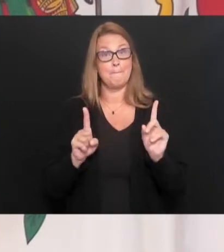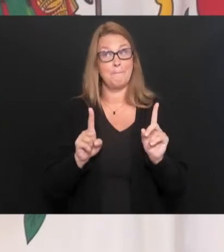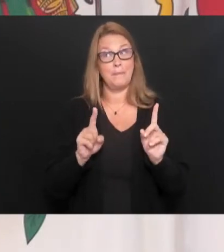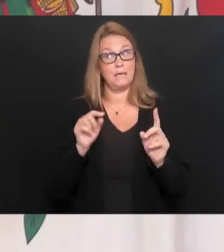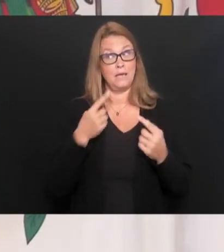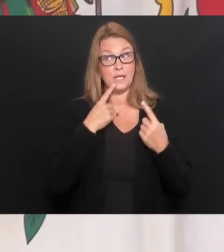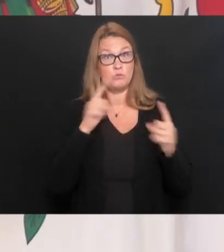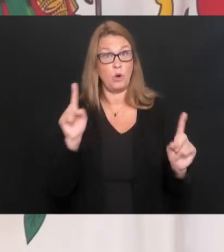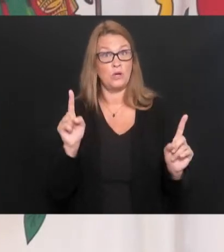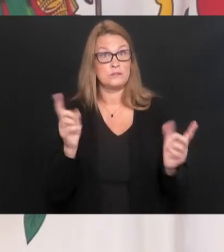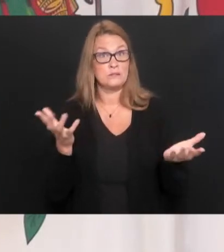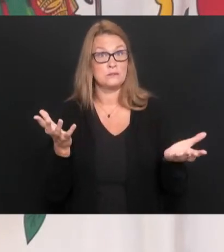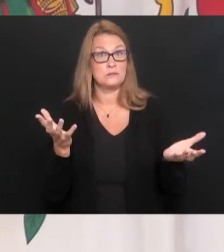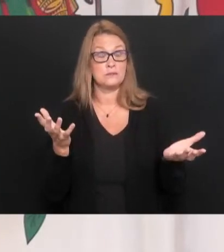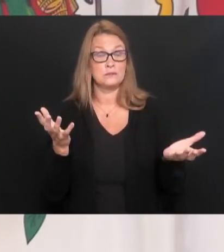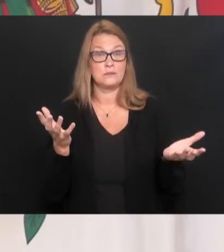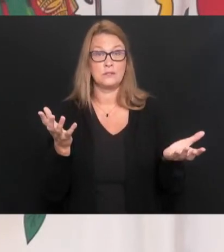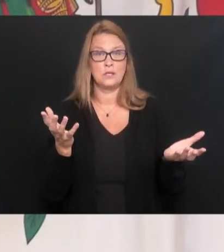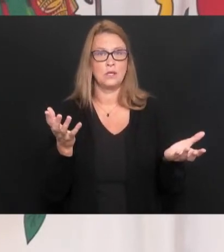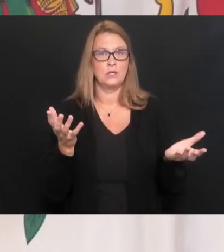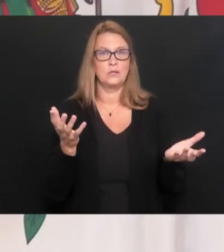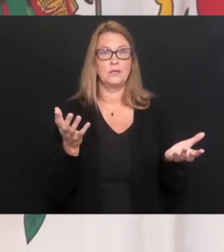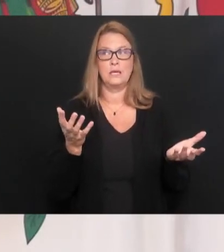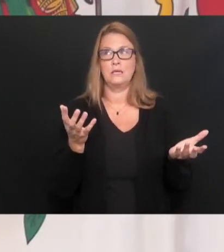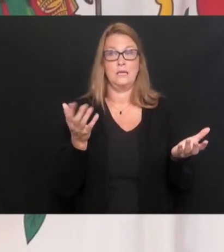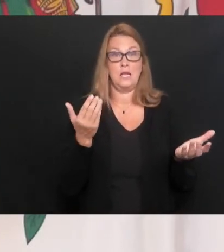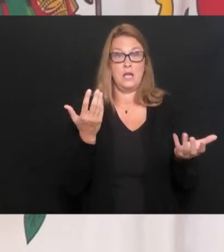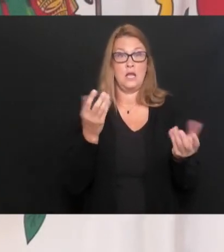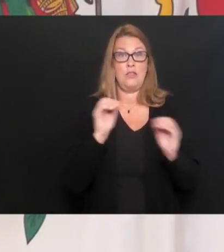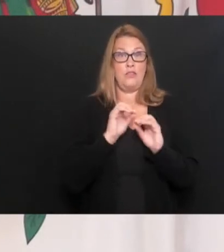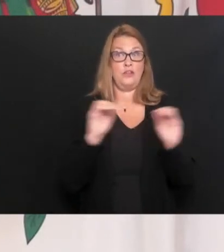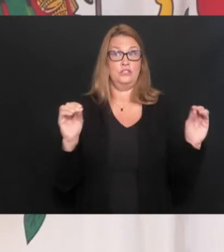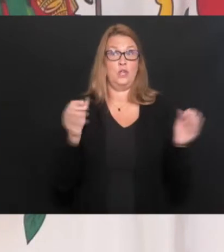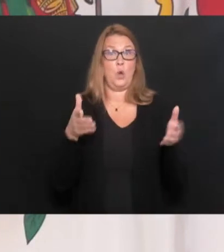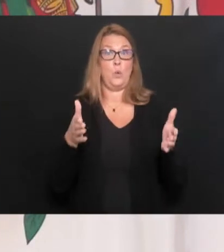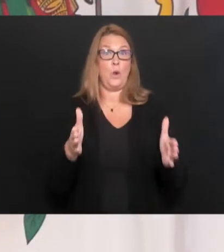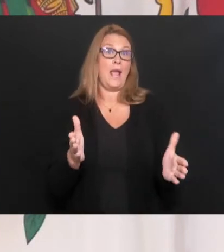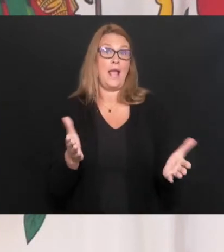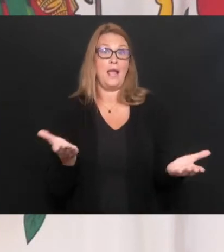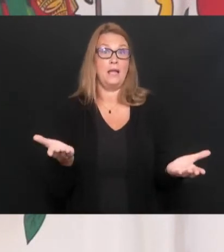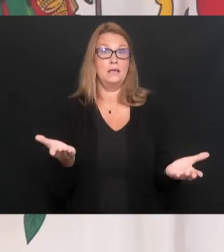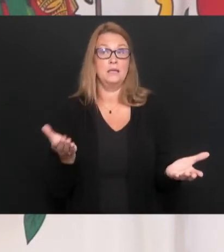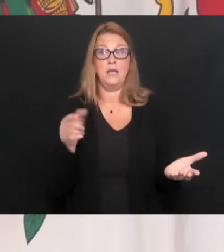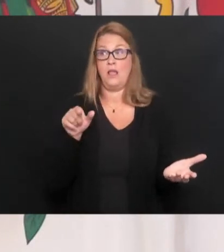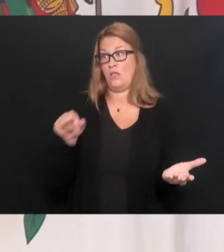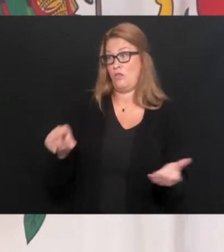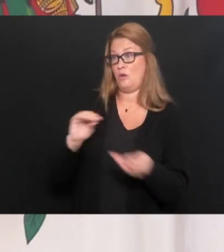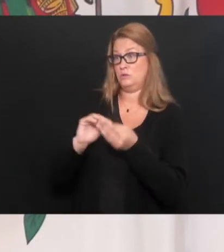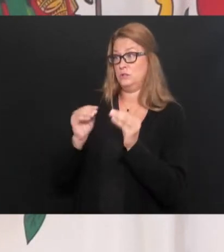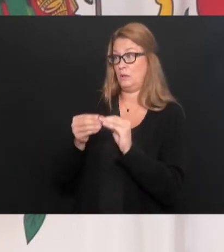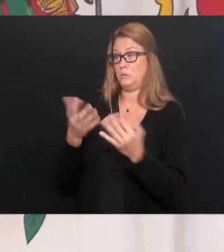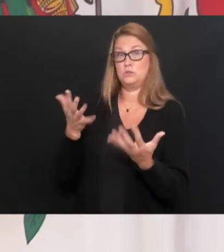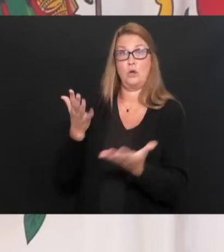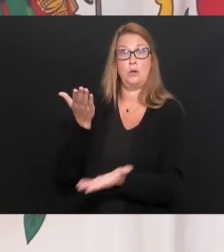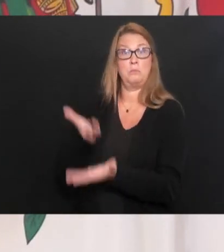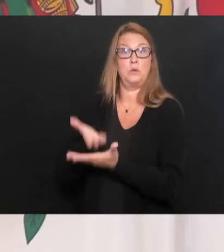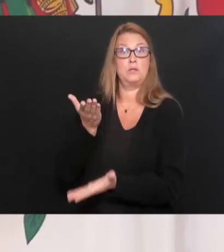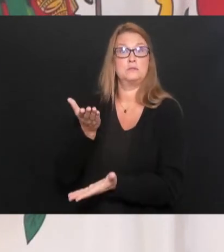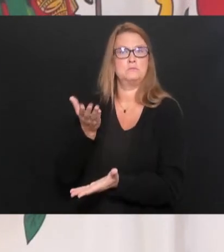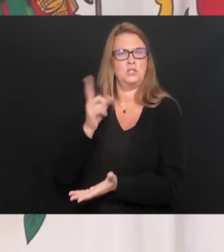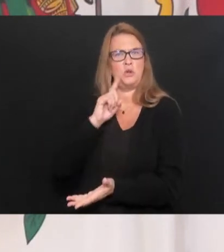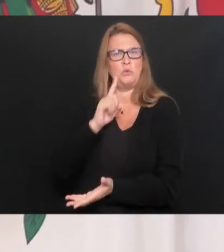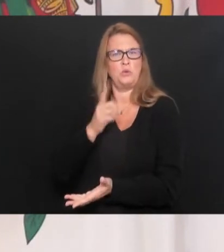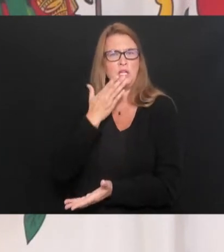worked. I mean, we don't need to rehash that in any way. There's no way on earth you can look at these numbers and not say super